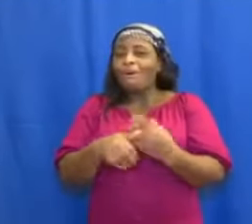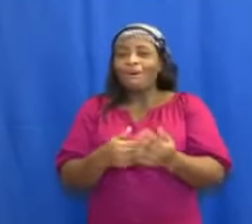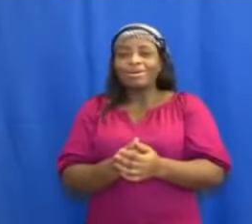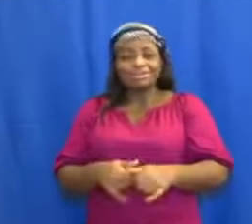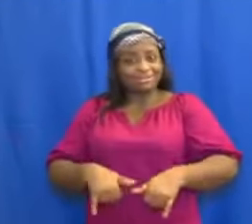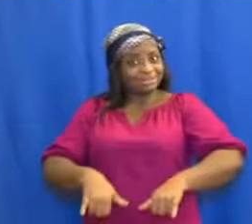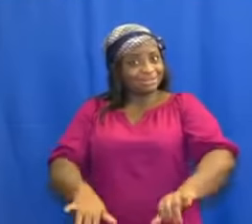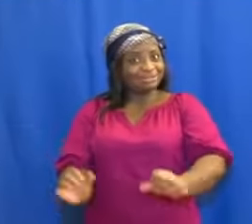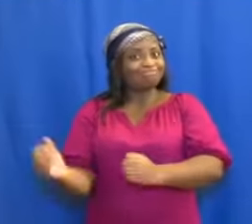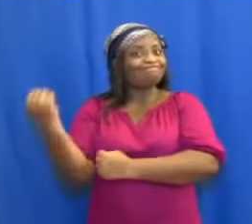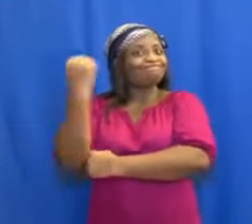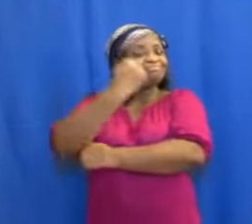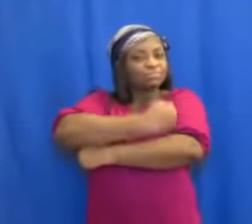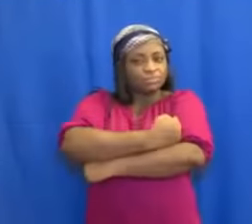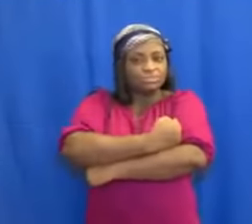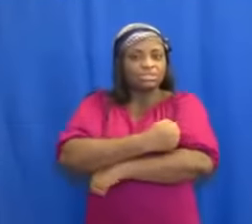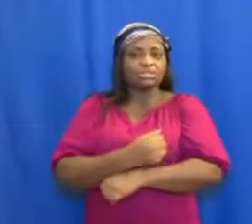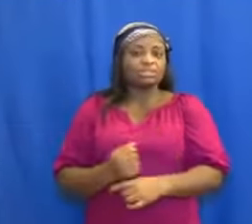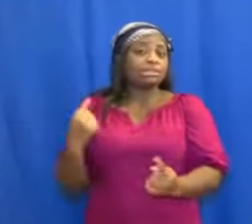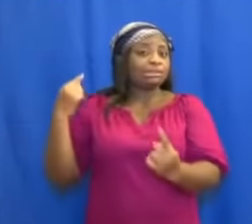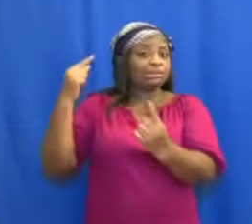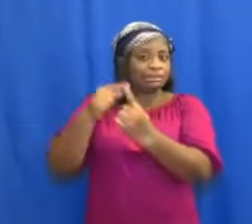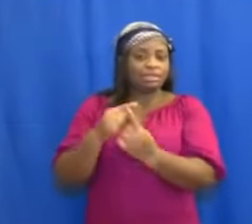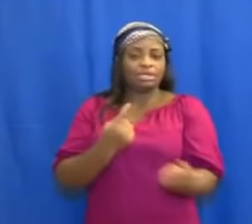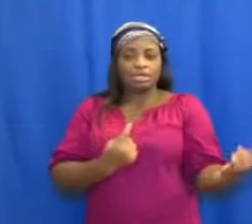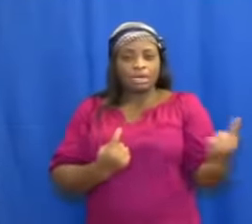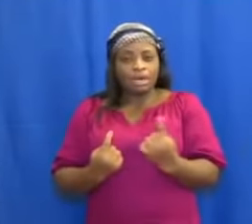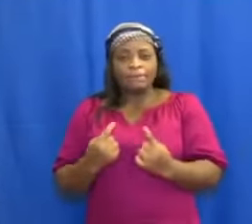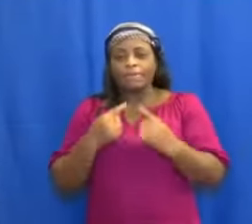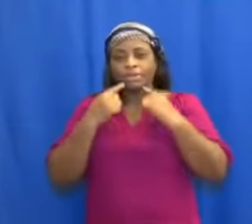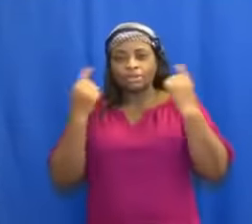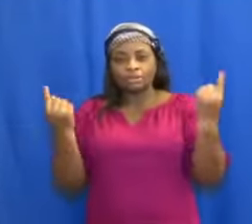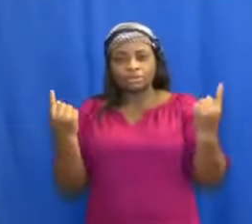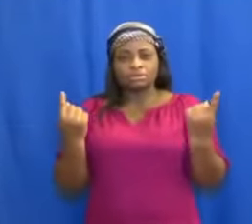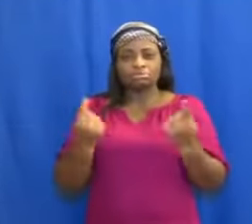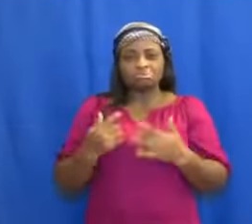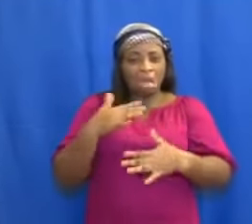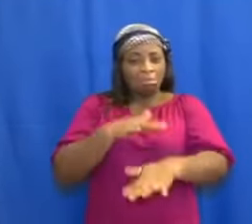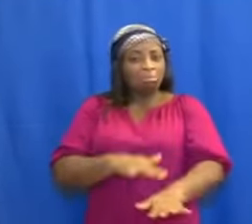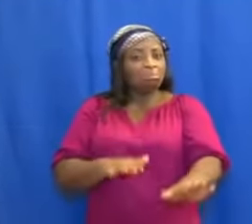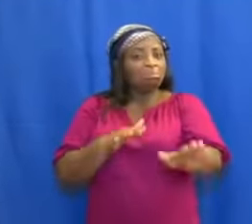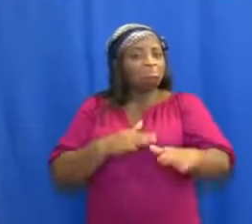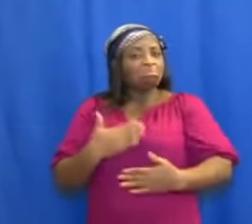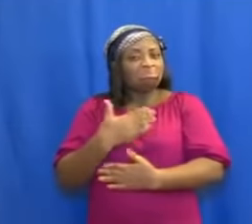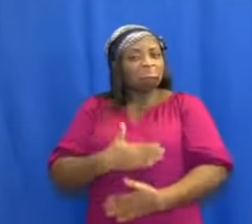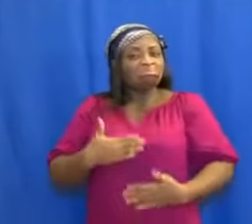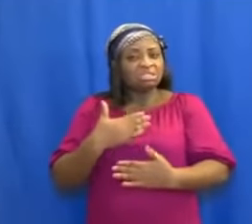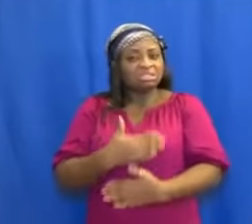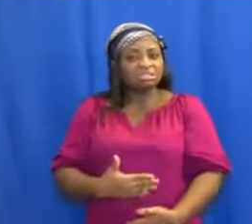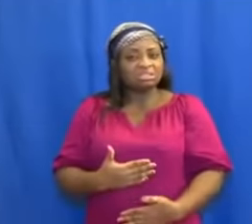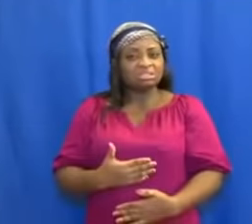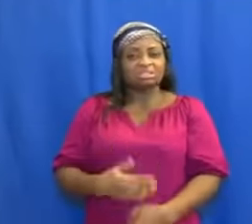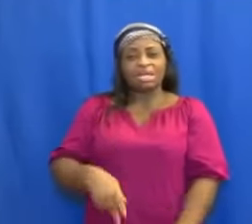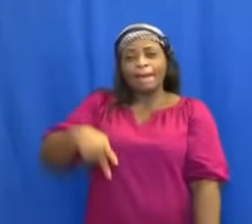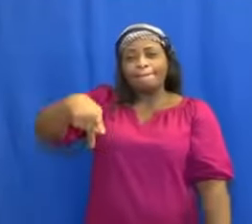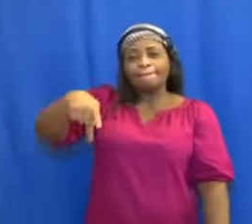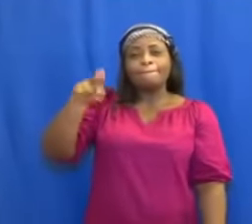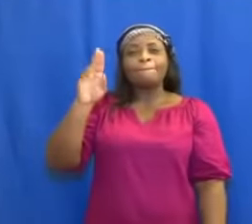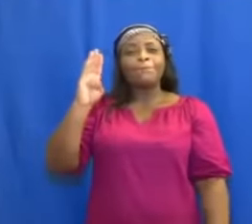further notice. Beaches, pubs, cinemas, and nightclubs remain closed until further notice.